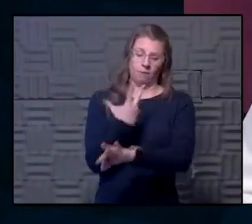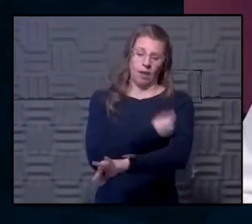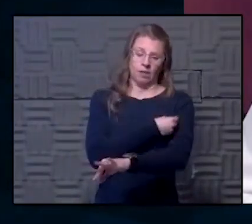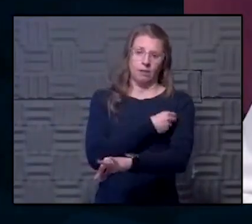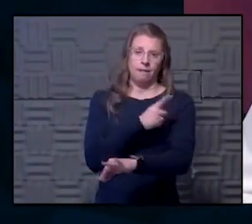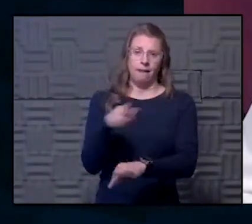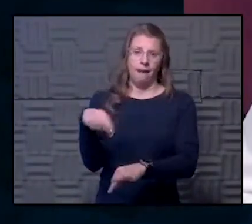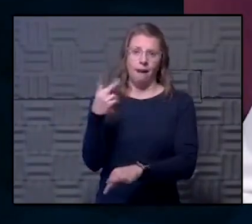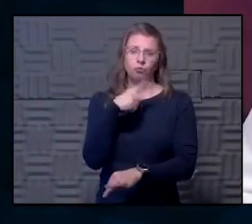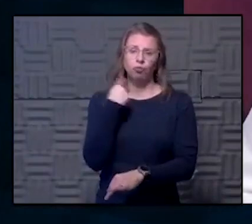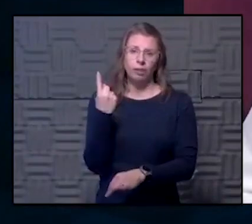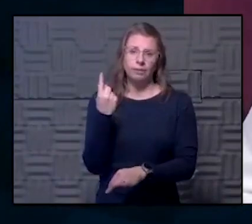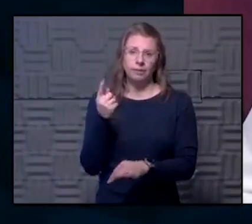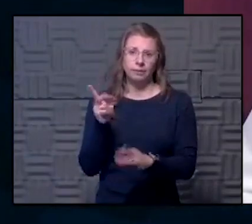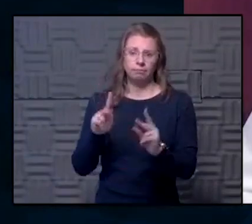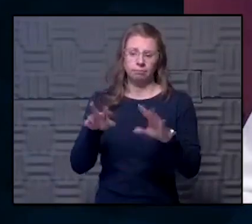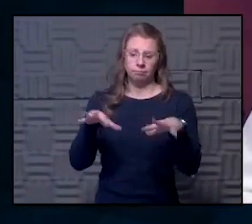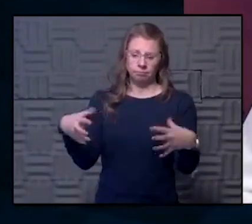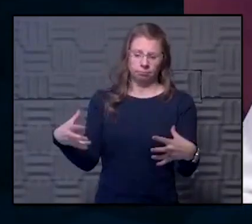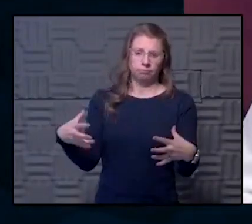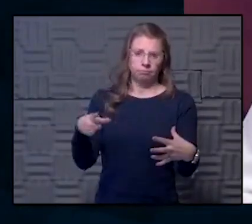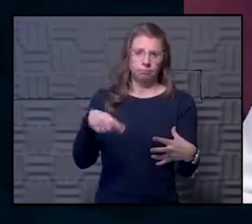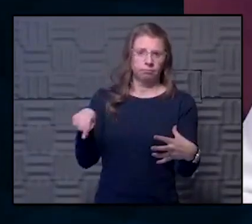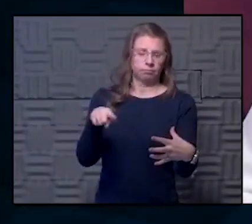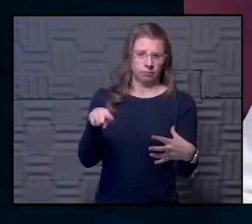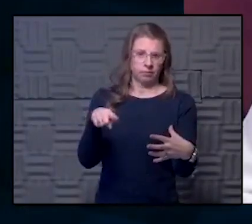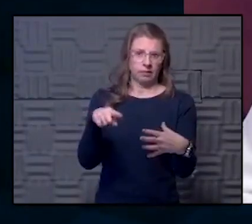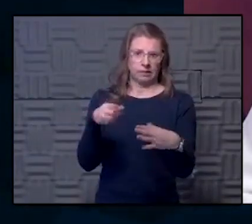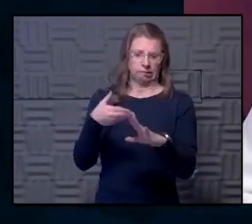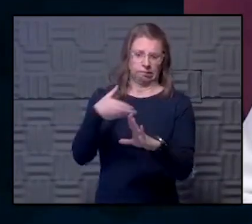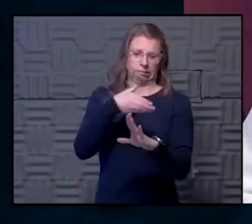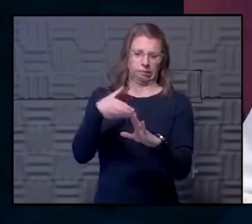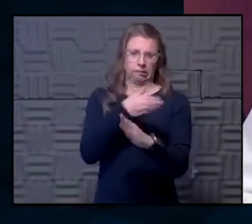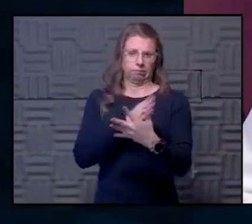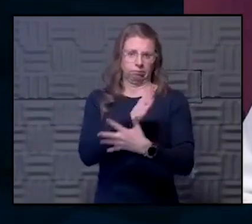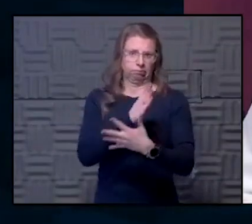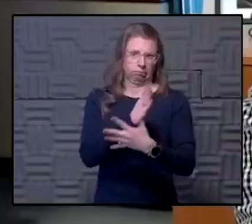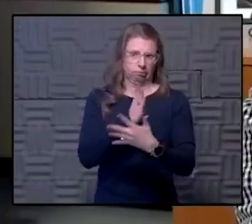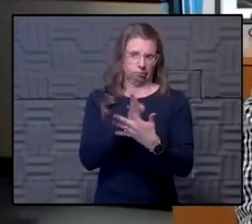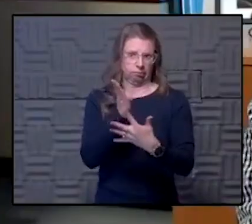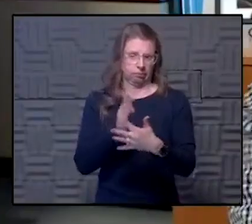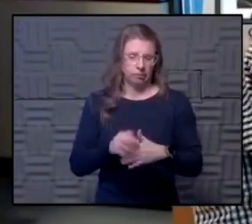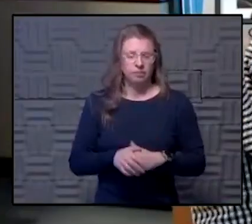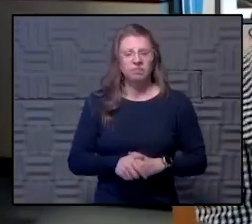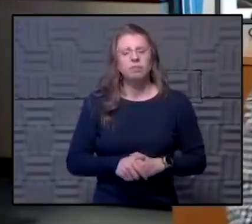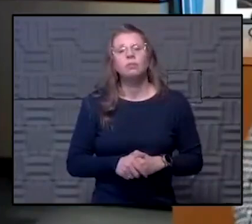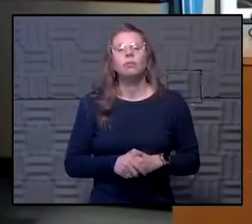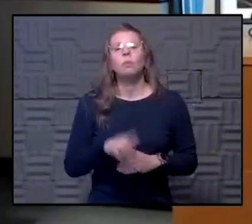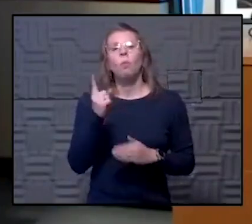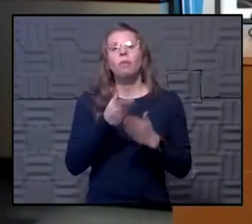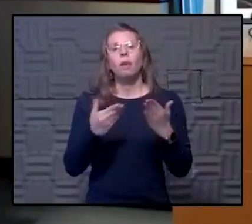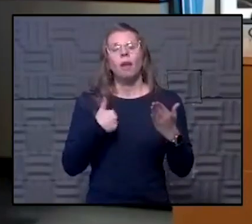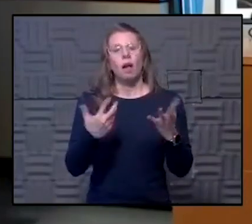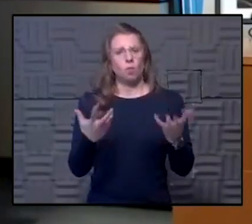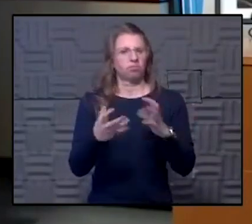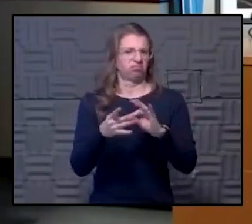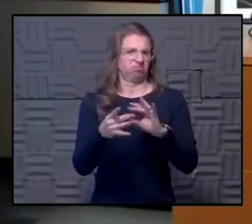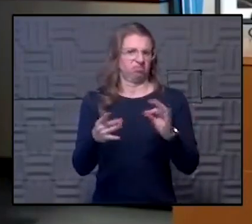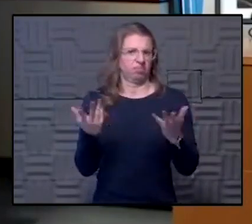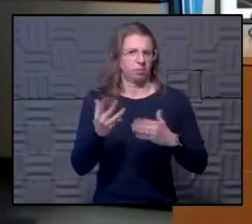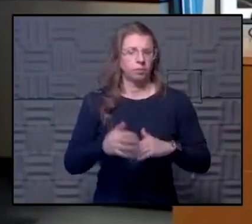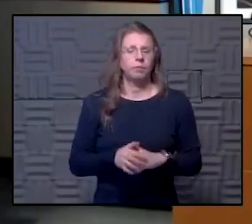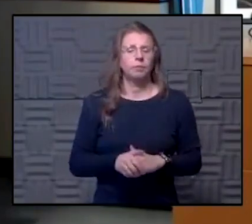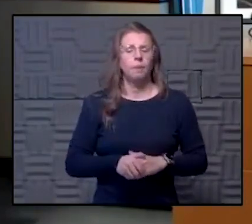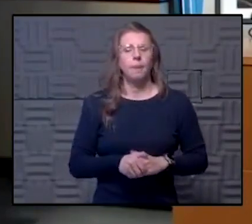those high-risk congregate settings early in the process. You know, one other thing I would like to say is